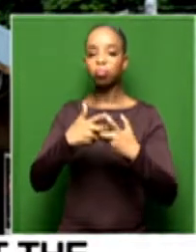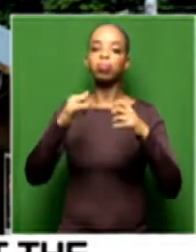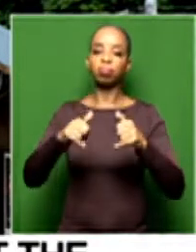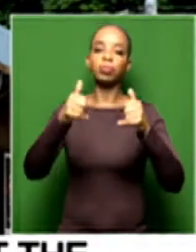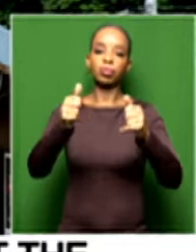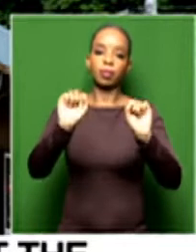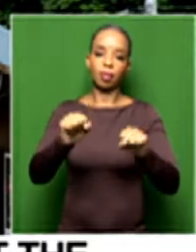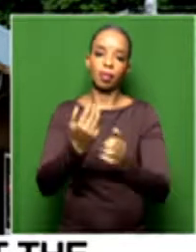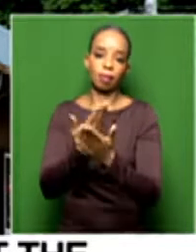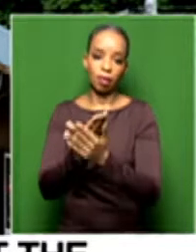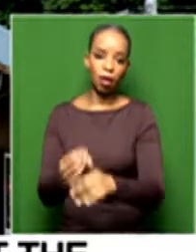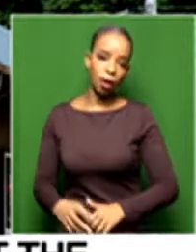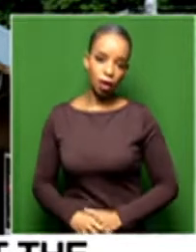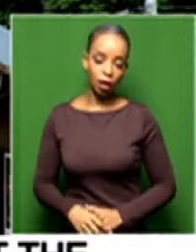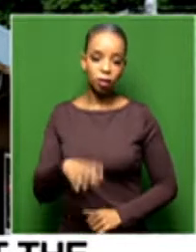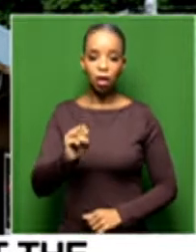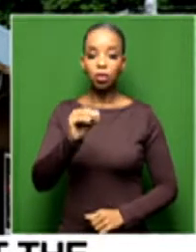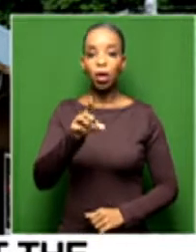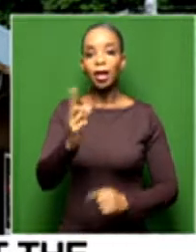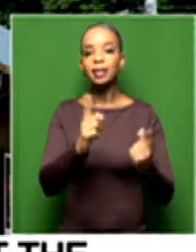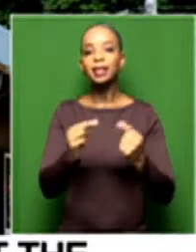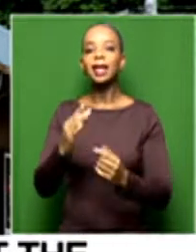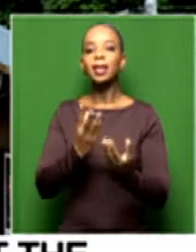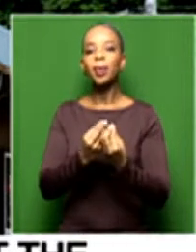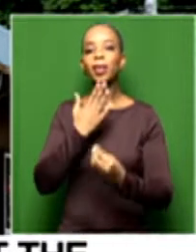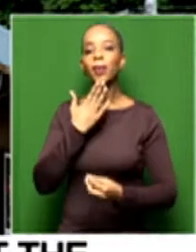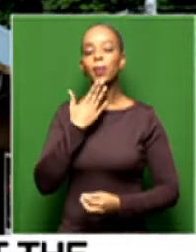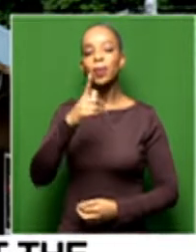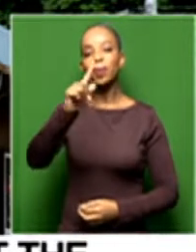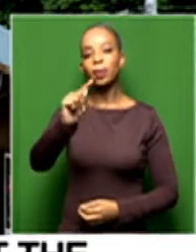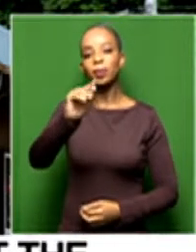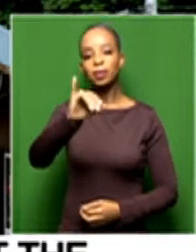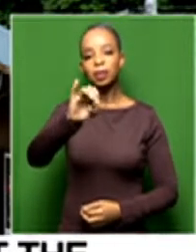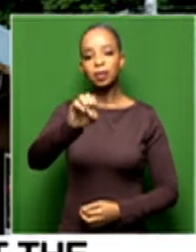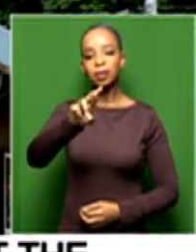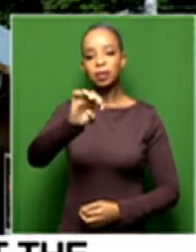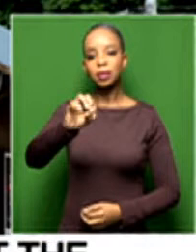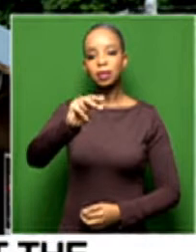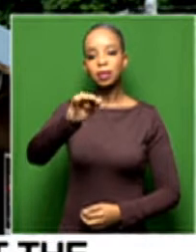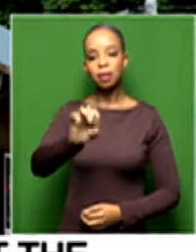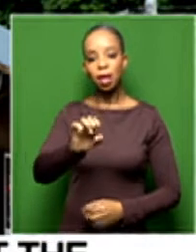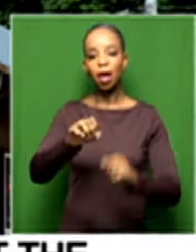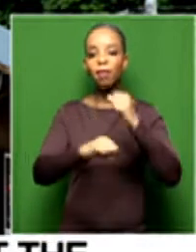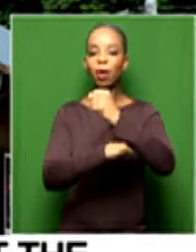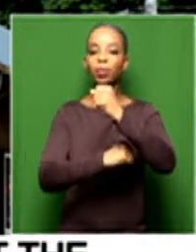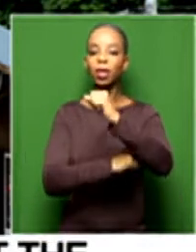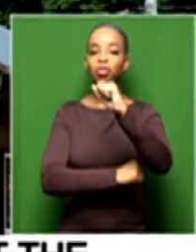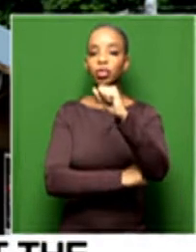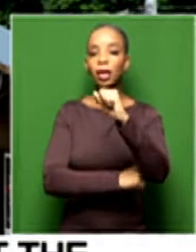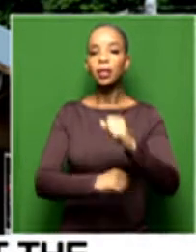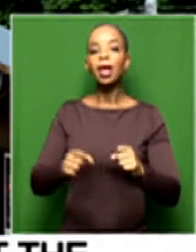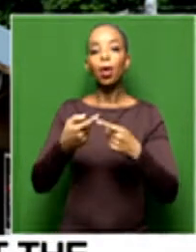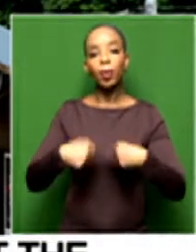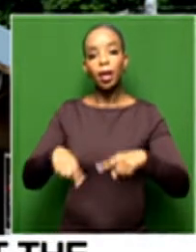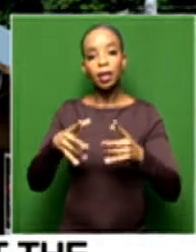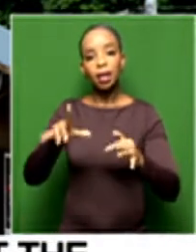being done in collaboration with the Tierney Family Foundation, who actually give us resources to run the project. But we, as the Market Photo